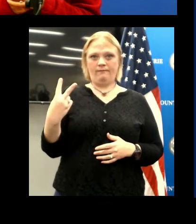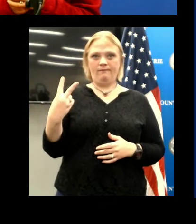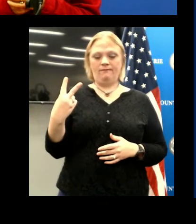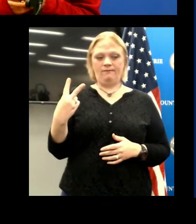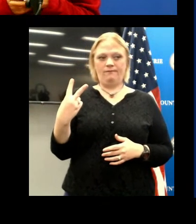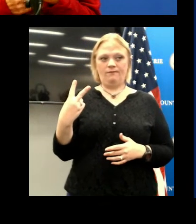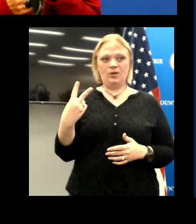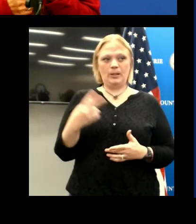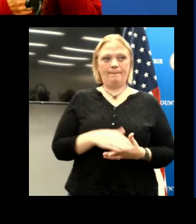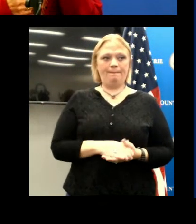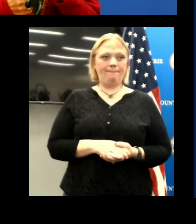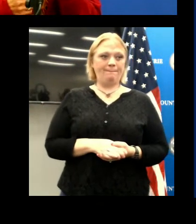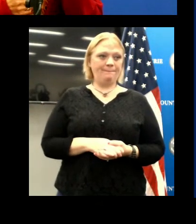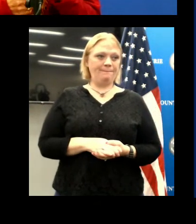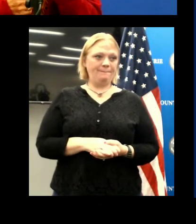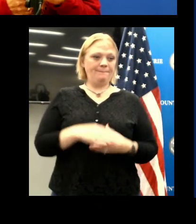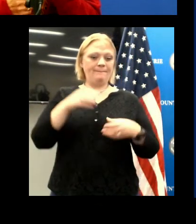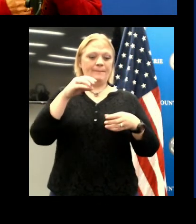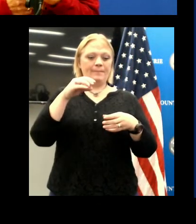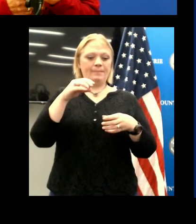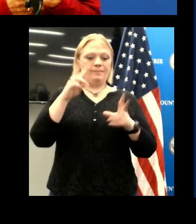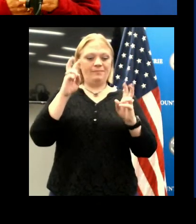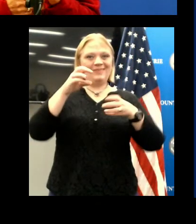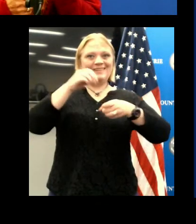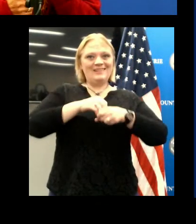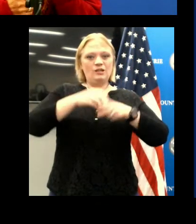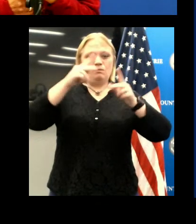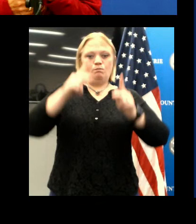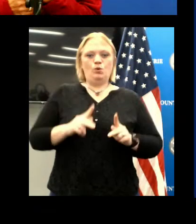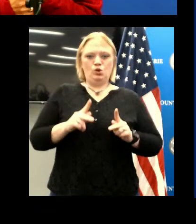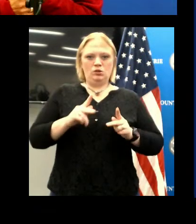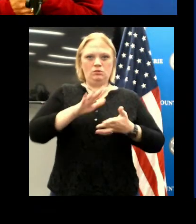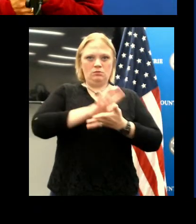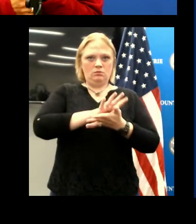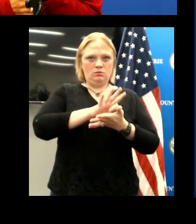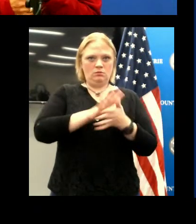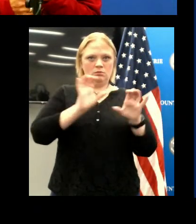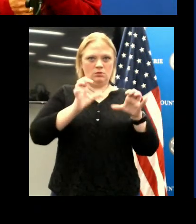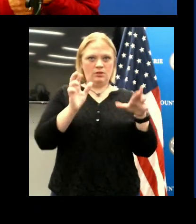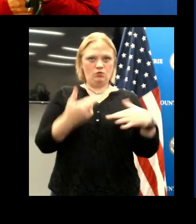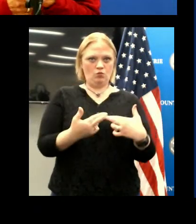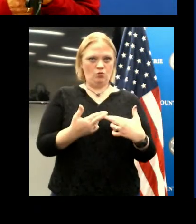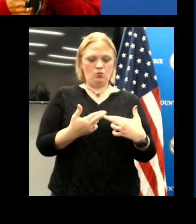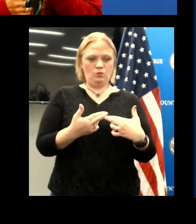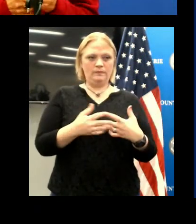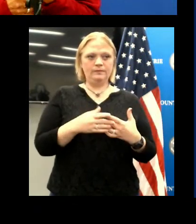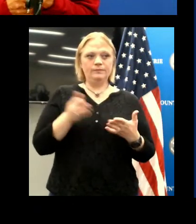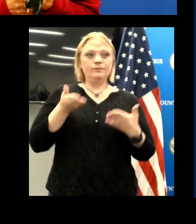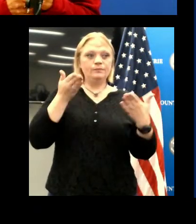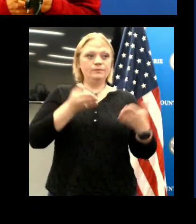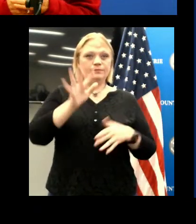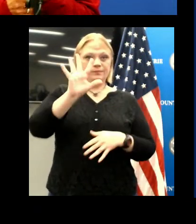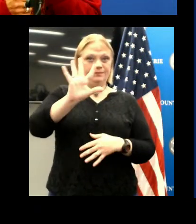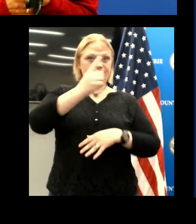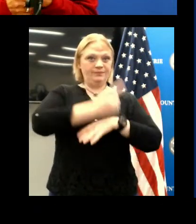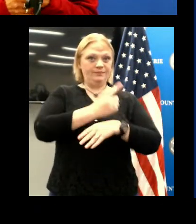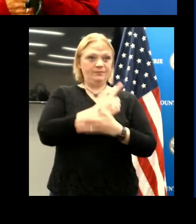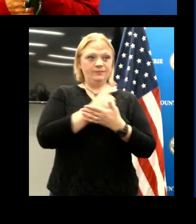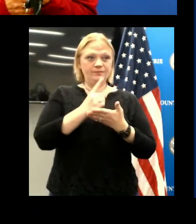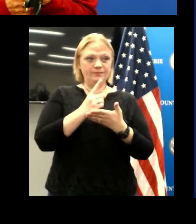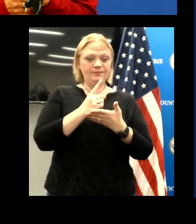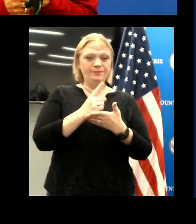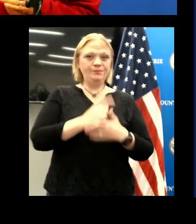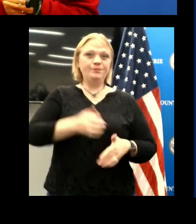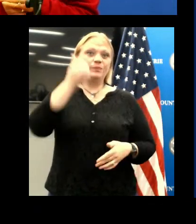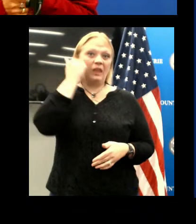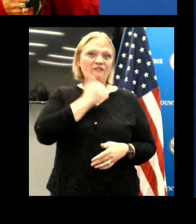who are in in-person classrooms. So we are offering this testing 5 days a week. So every day that